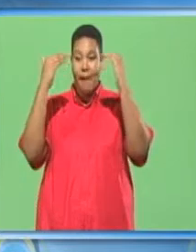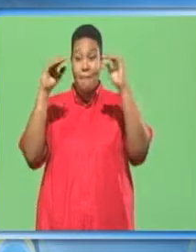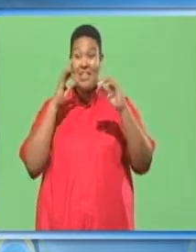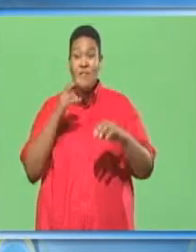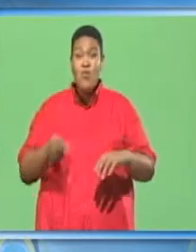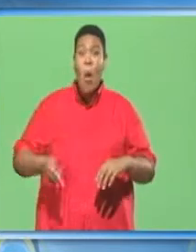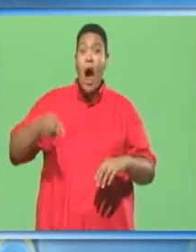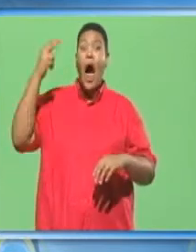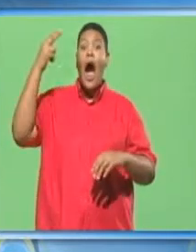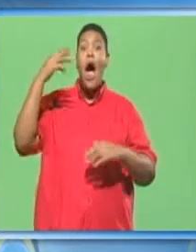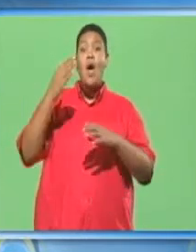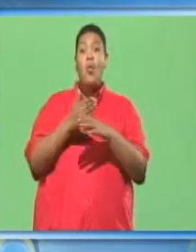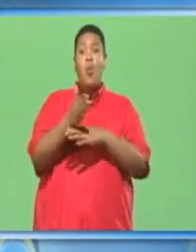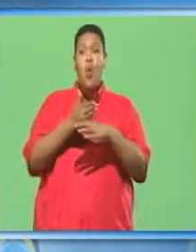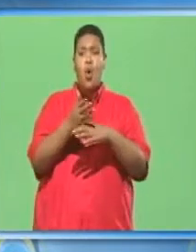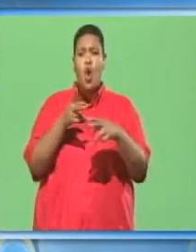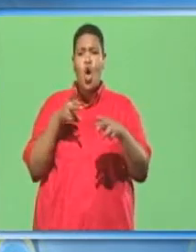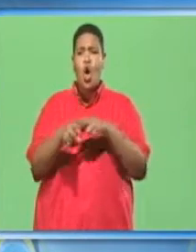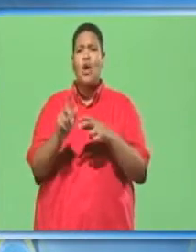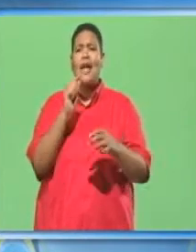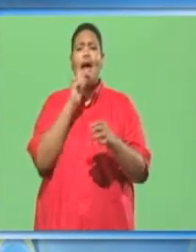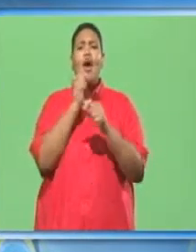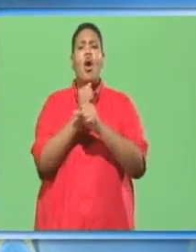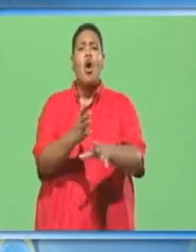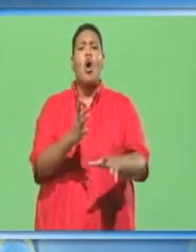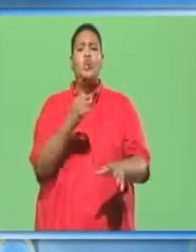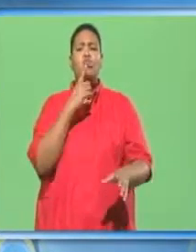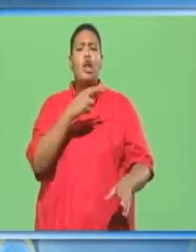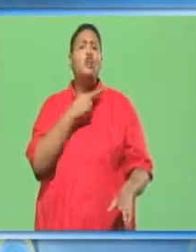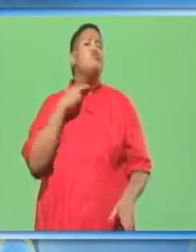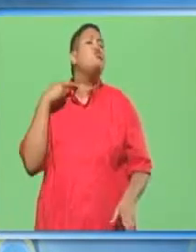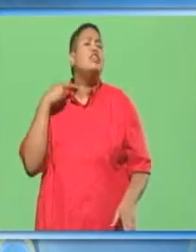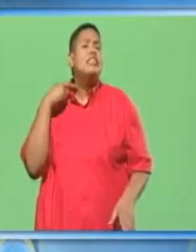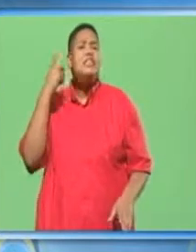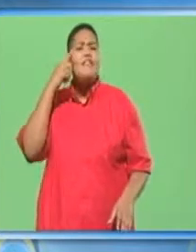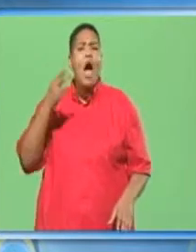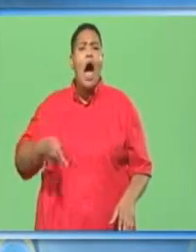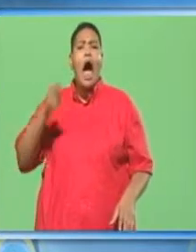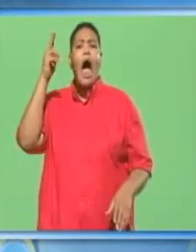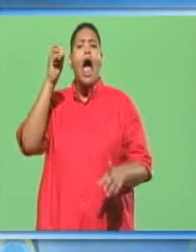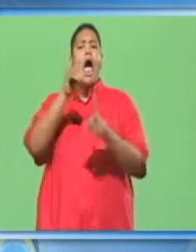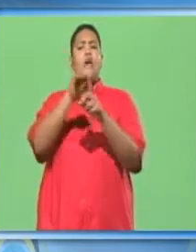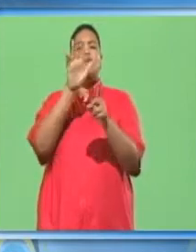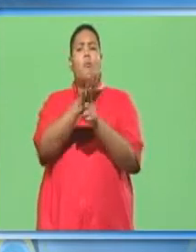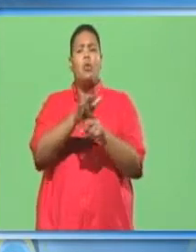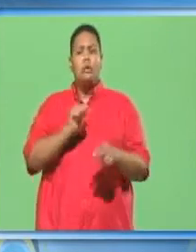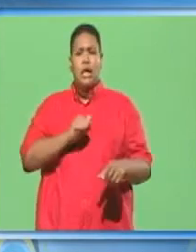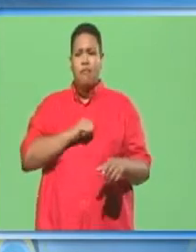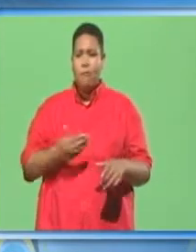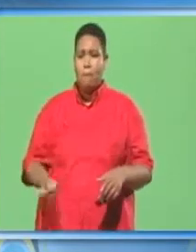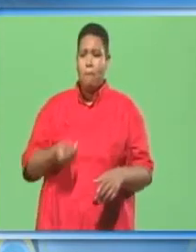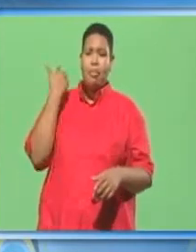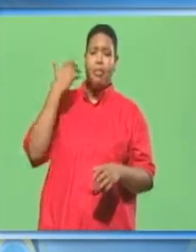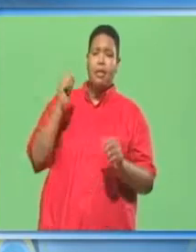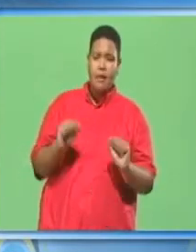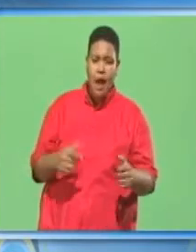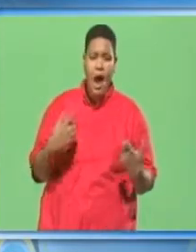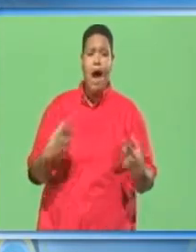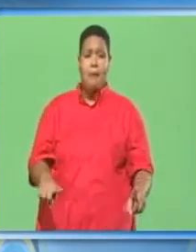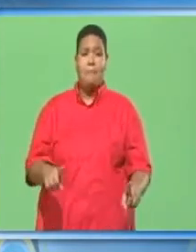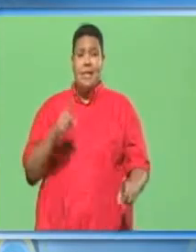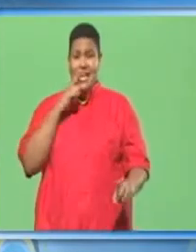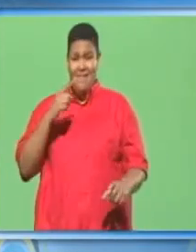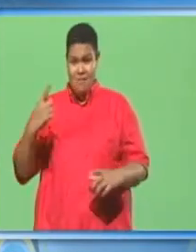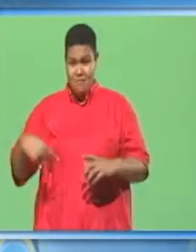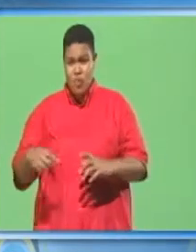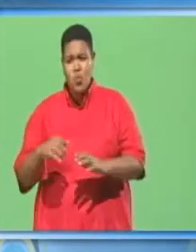the wood being cut, it can cause some sort of risk due to higher exposure to the operator. If the blade is too low,